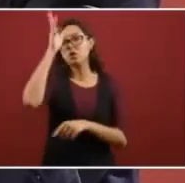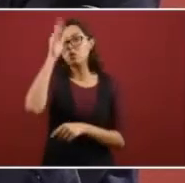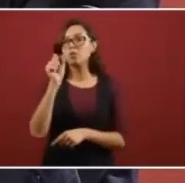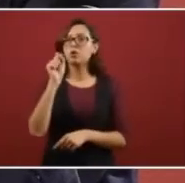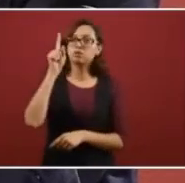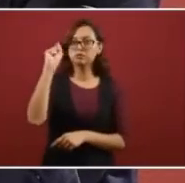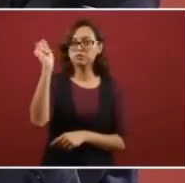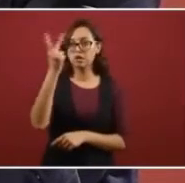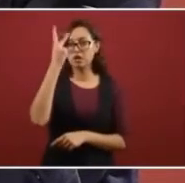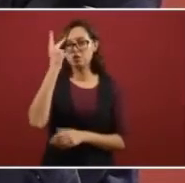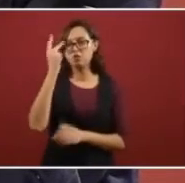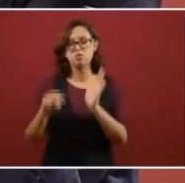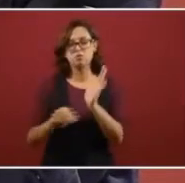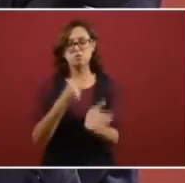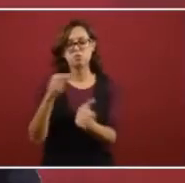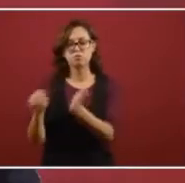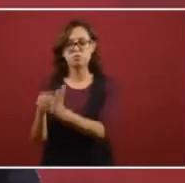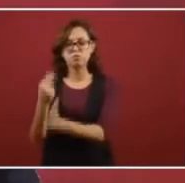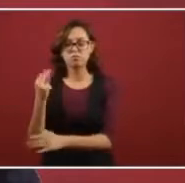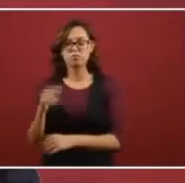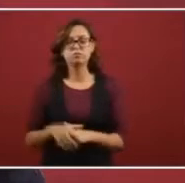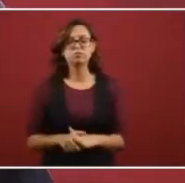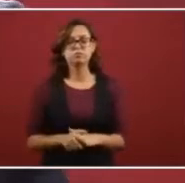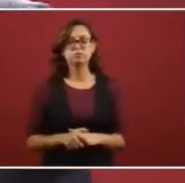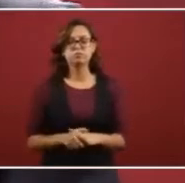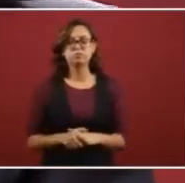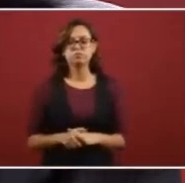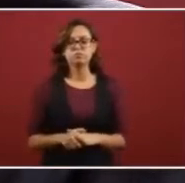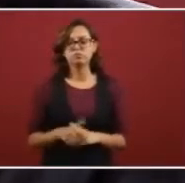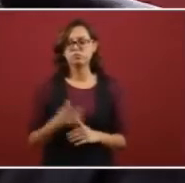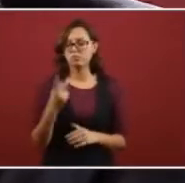The convention of San Luis Potosí.